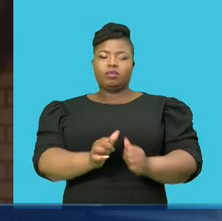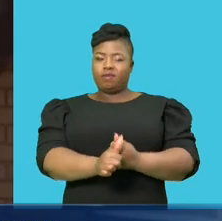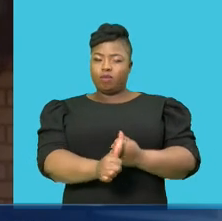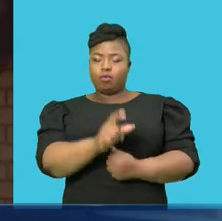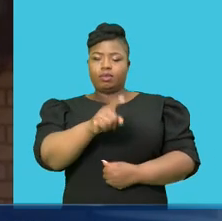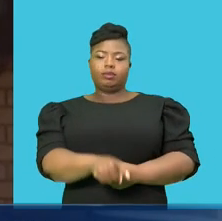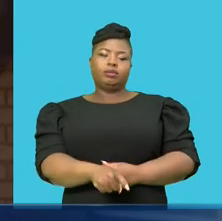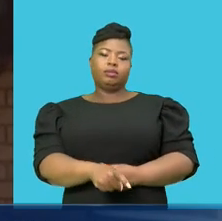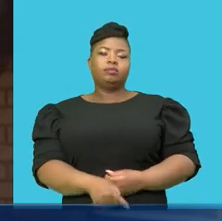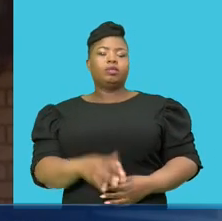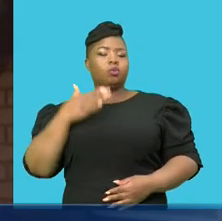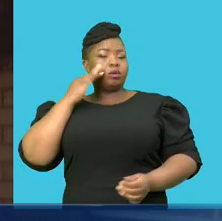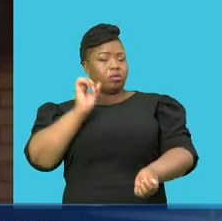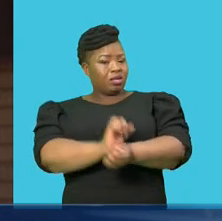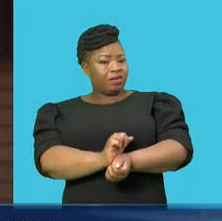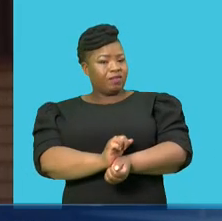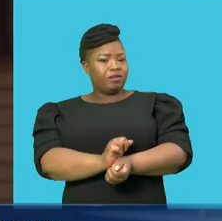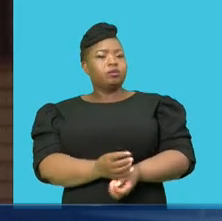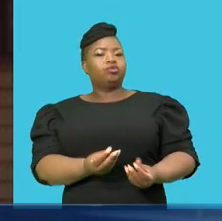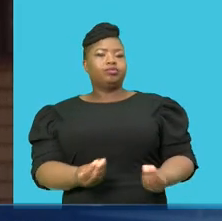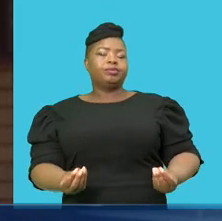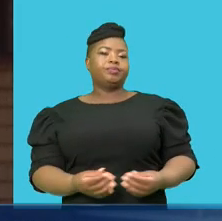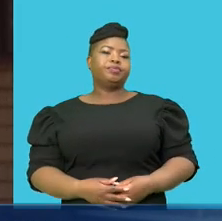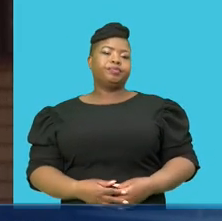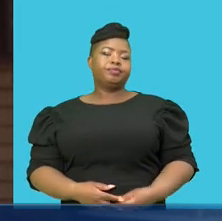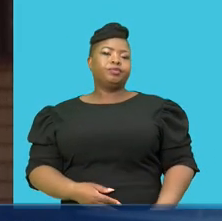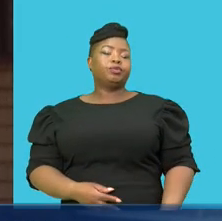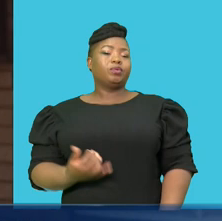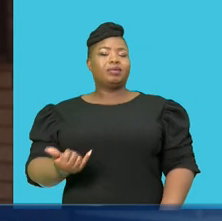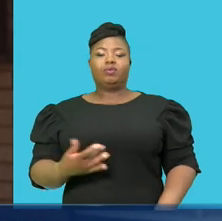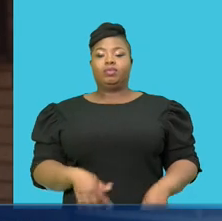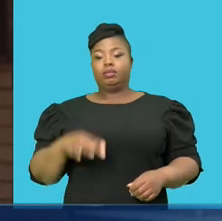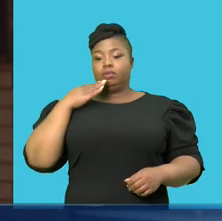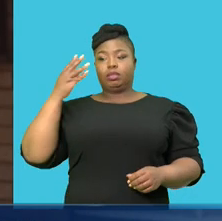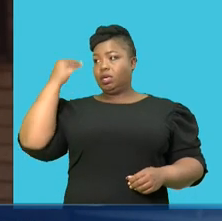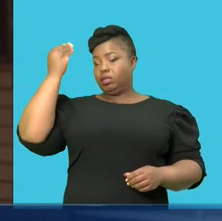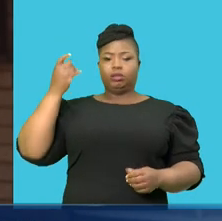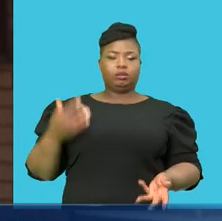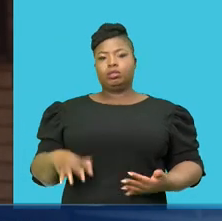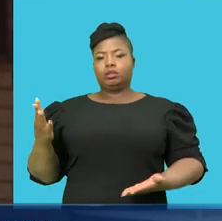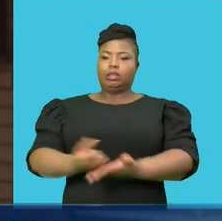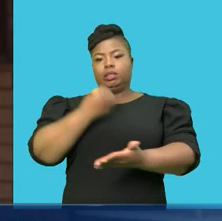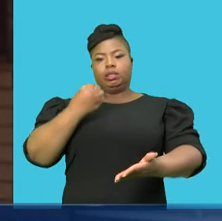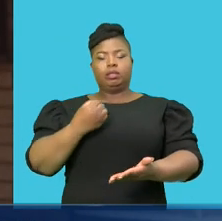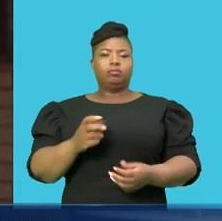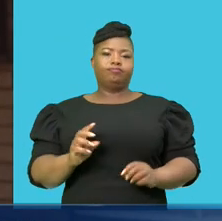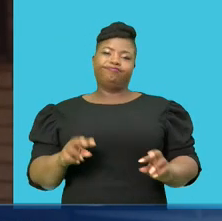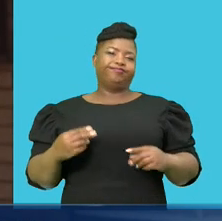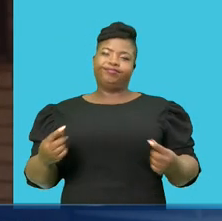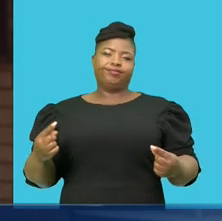to follow when we arrest a the miners so it's not like adult that you can just take to a